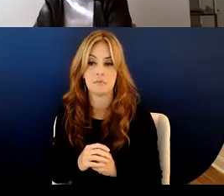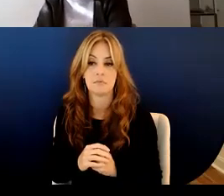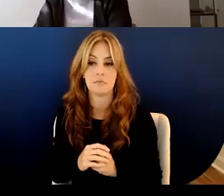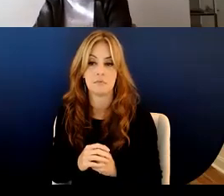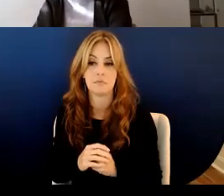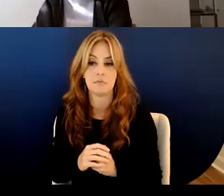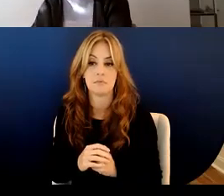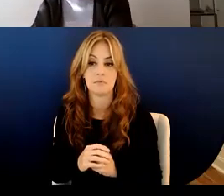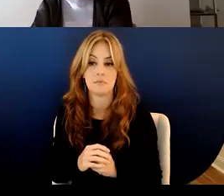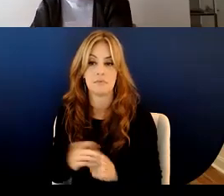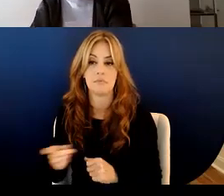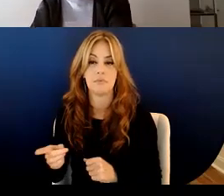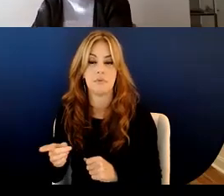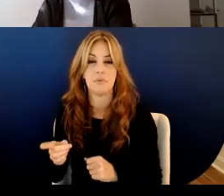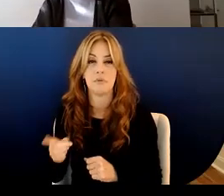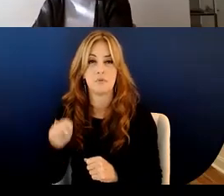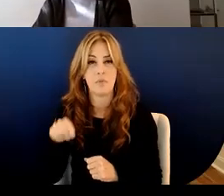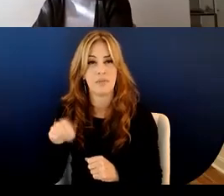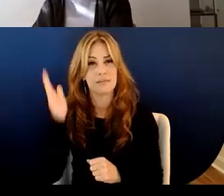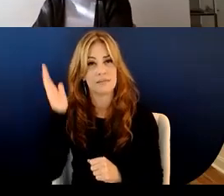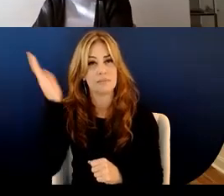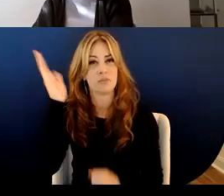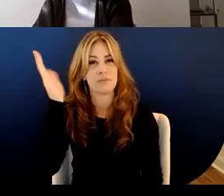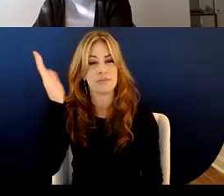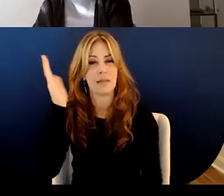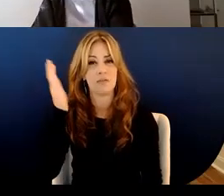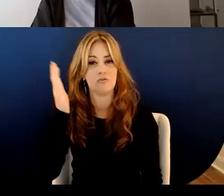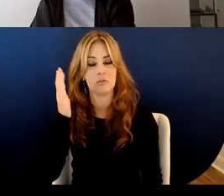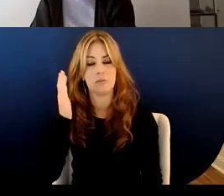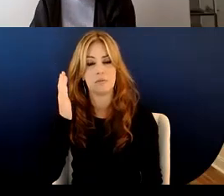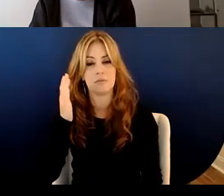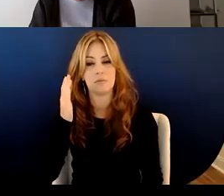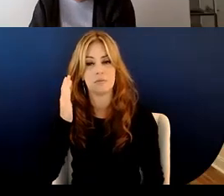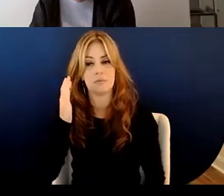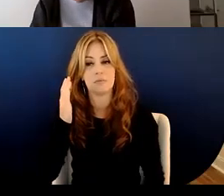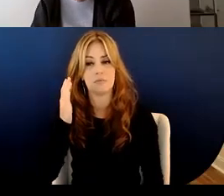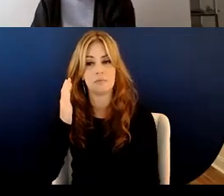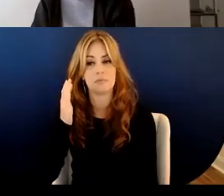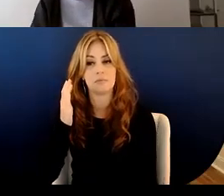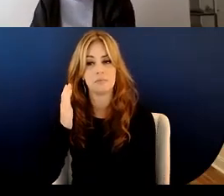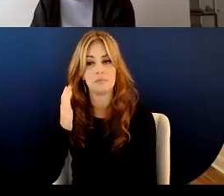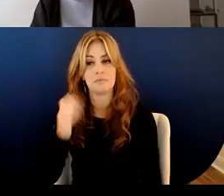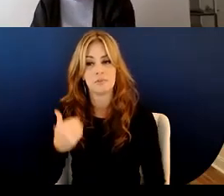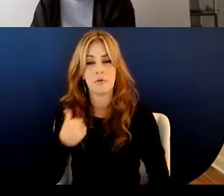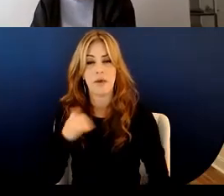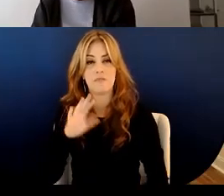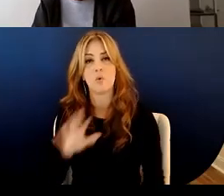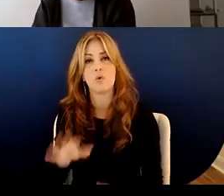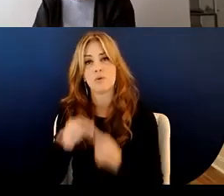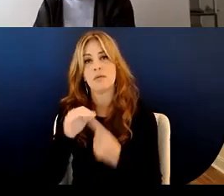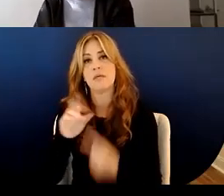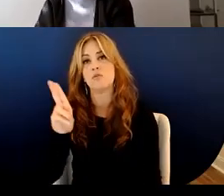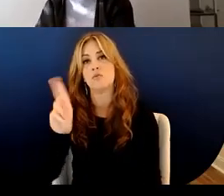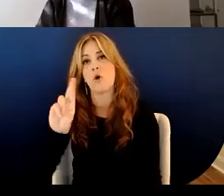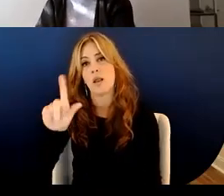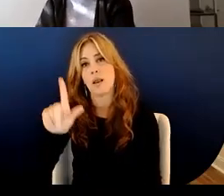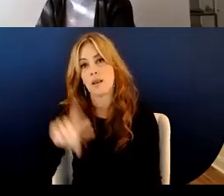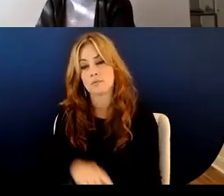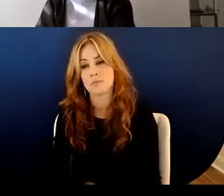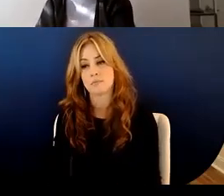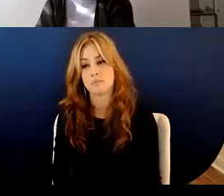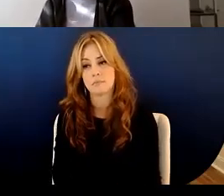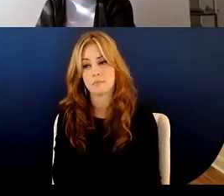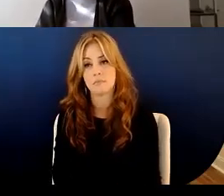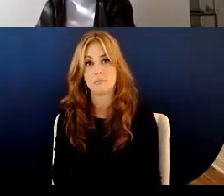a presentation that distinguishes it. As I said, you have your unique URL, but the